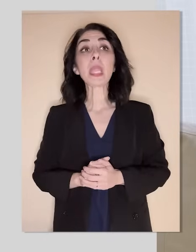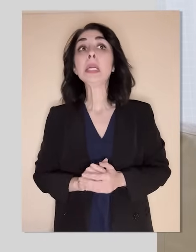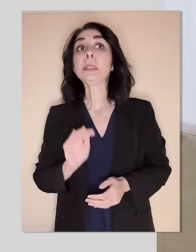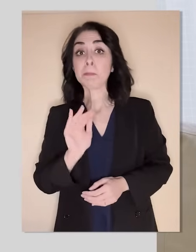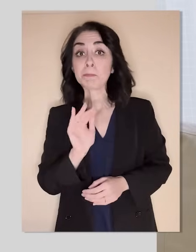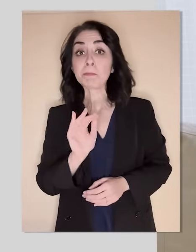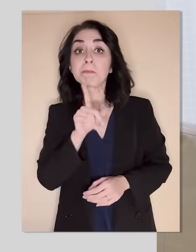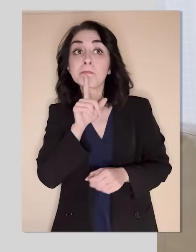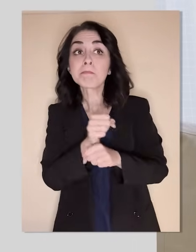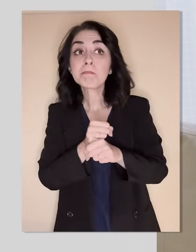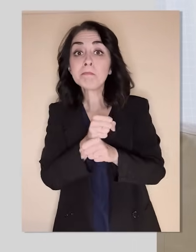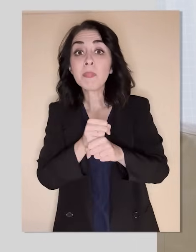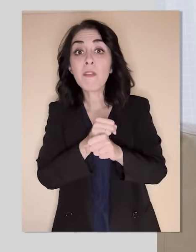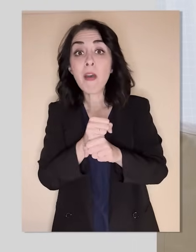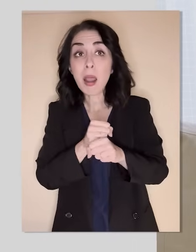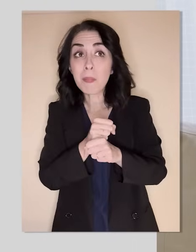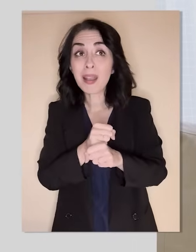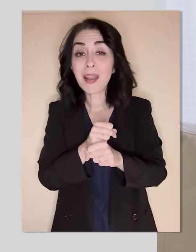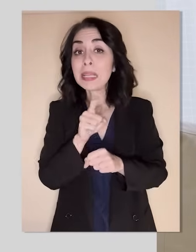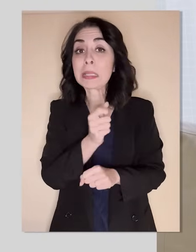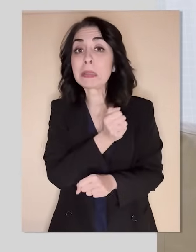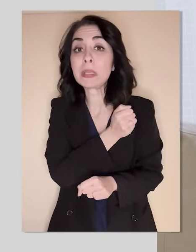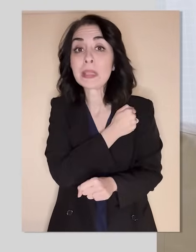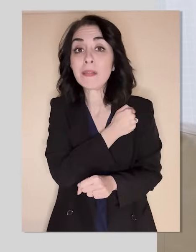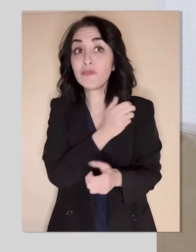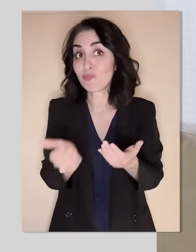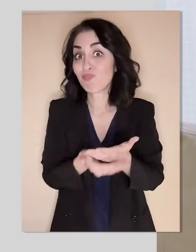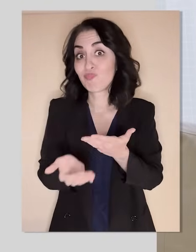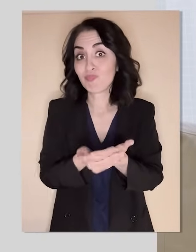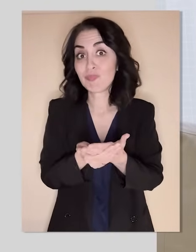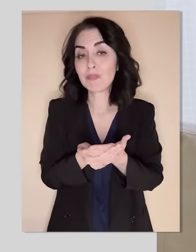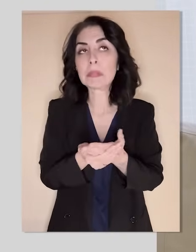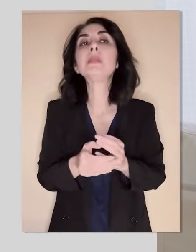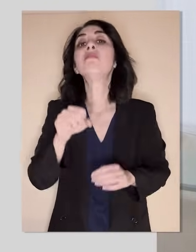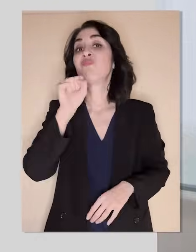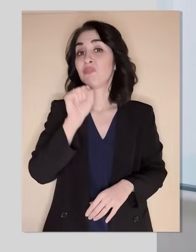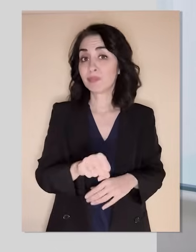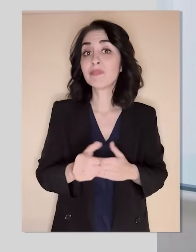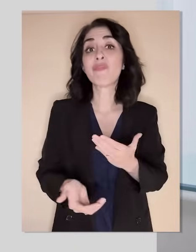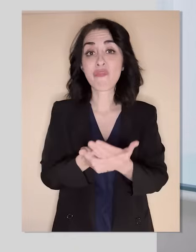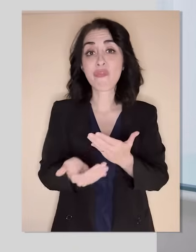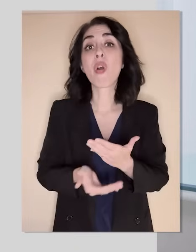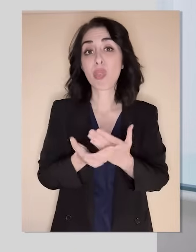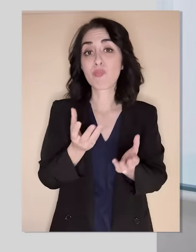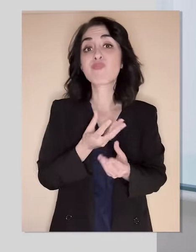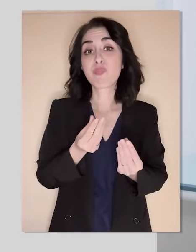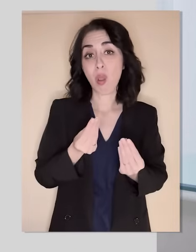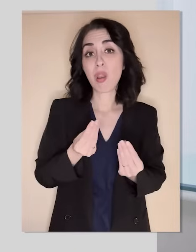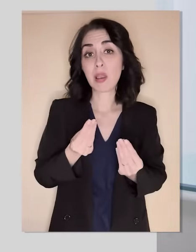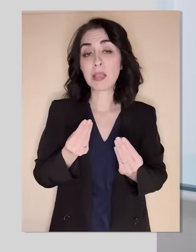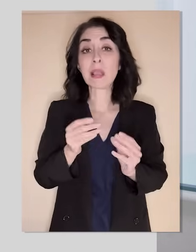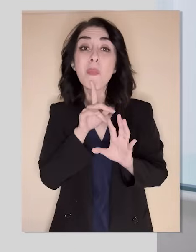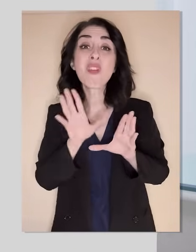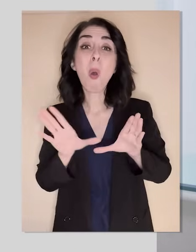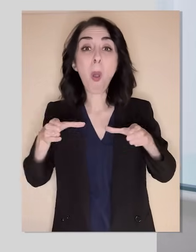than another in a patient, and we don't even know why. It may be a genetic reason, because they're all